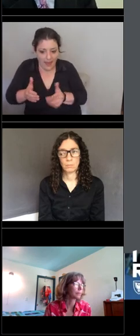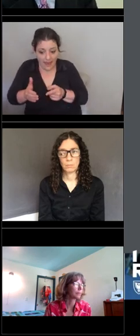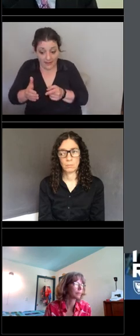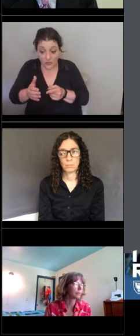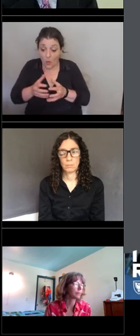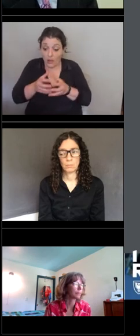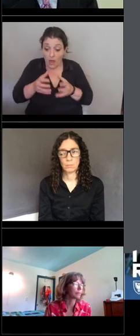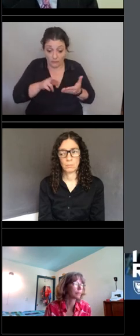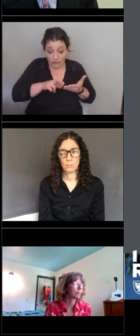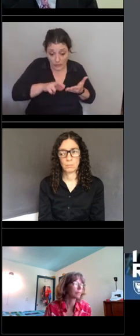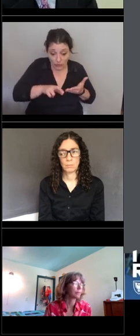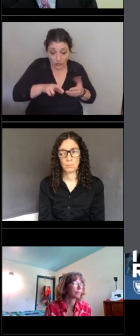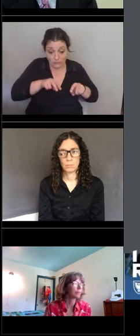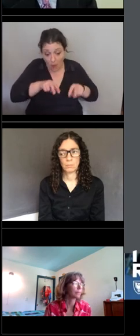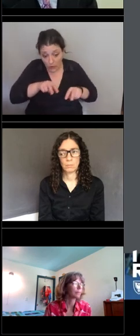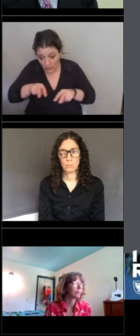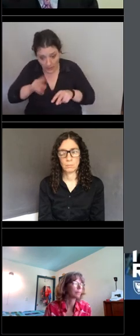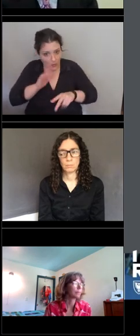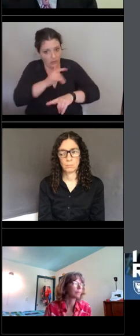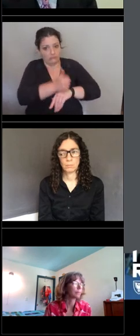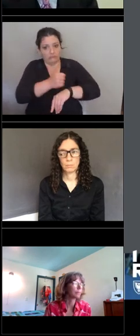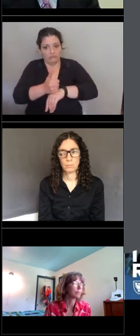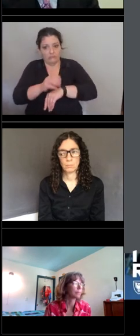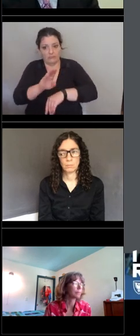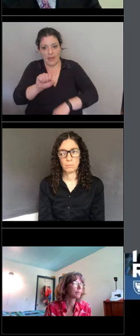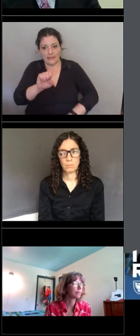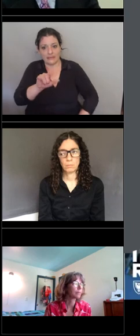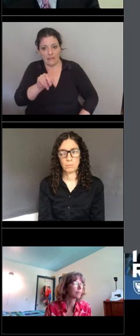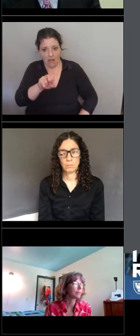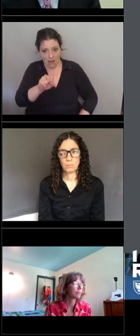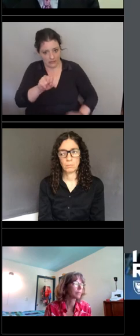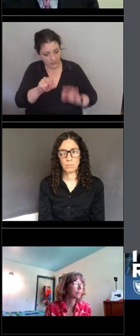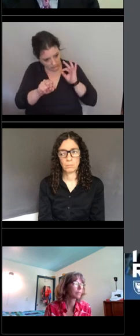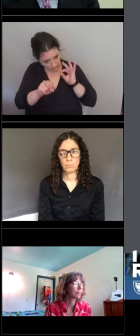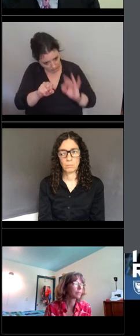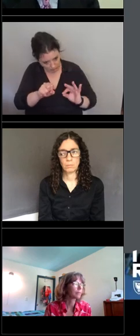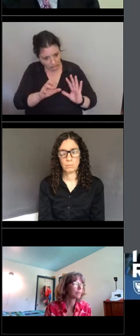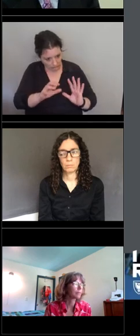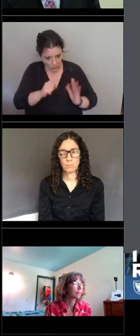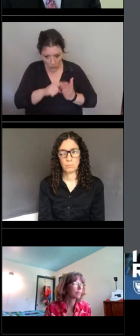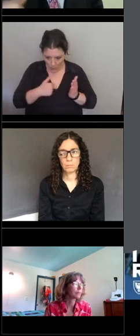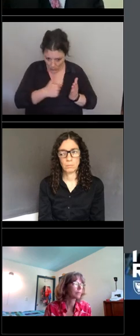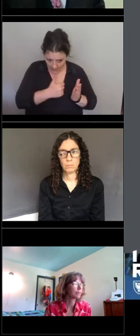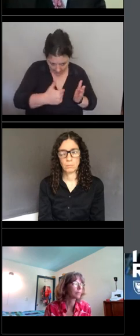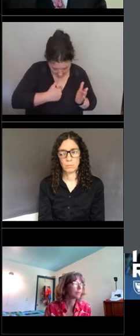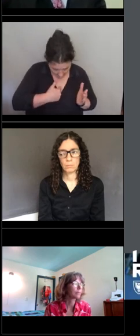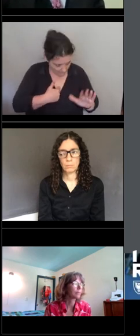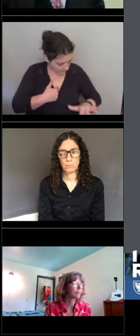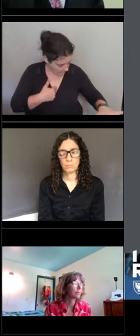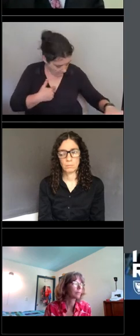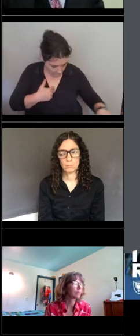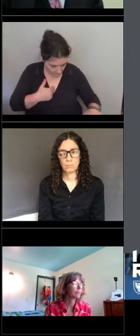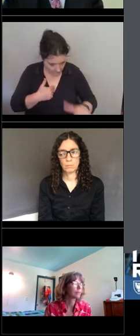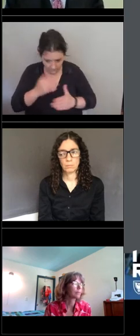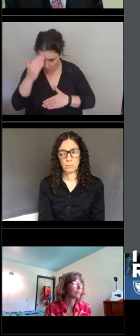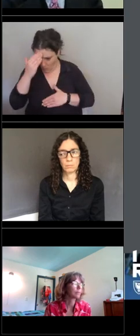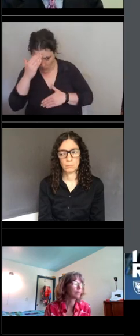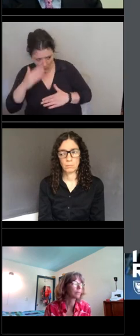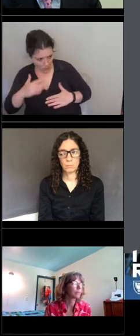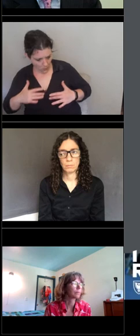their baselines and understand, okay, this is what we have, this is what's at risk. And then the subsequent management